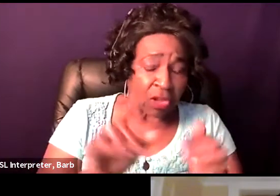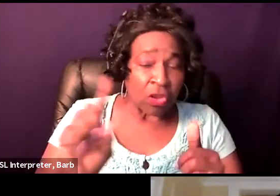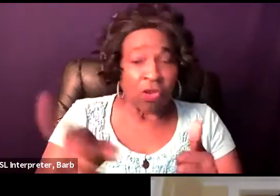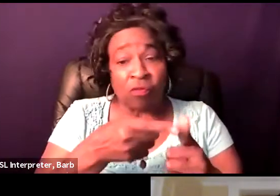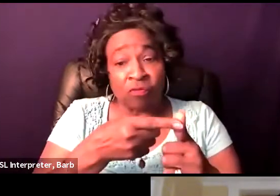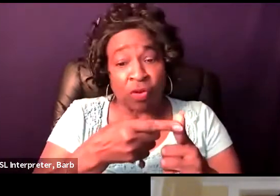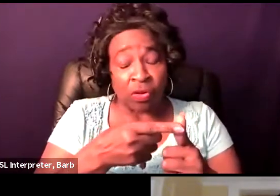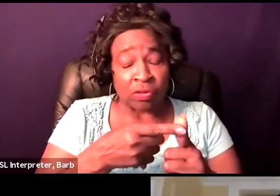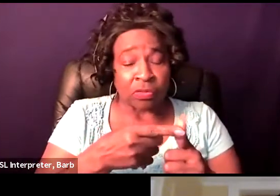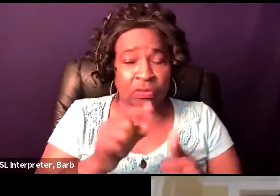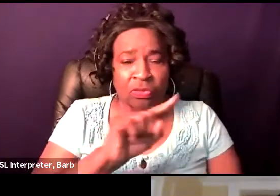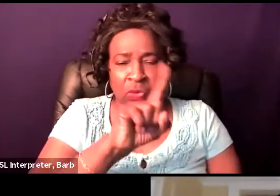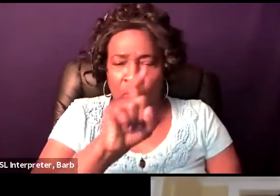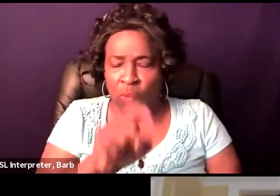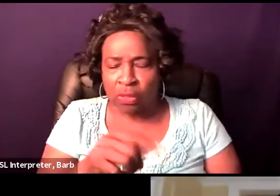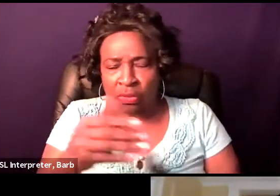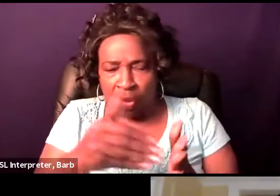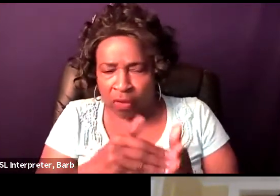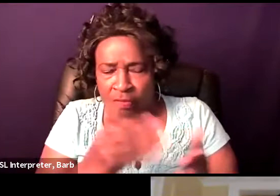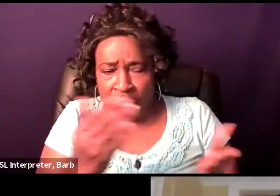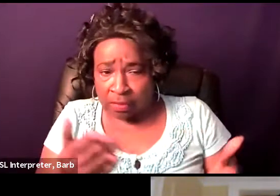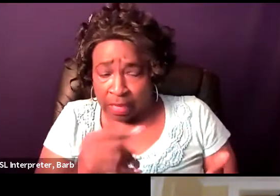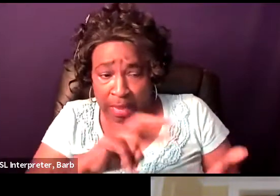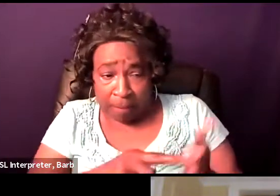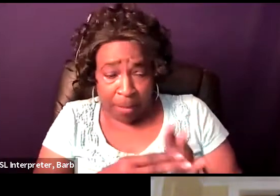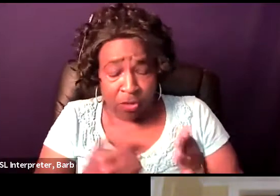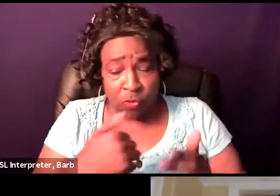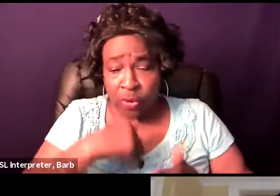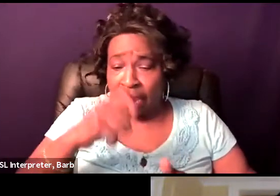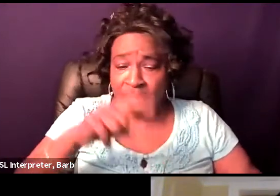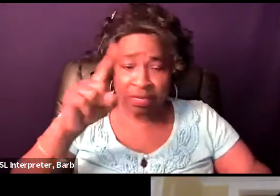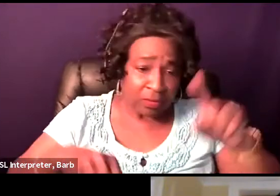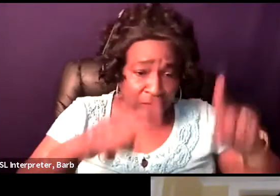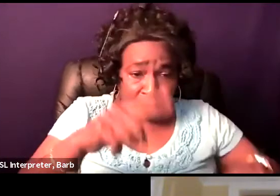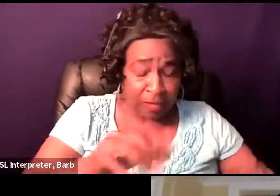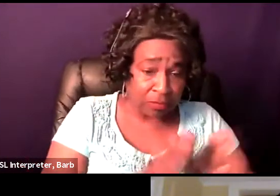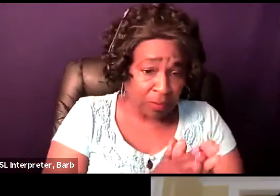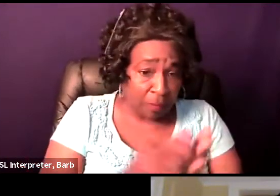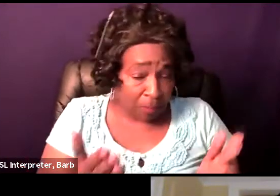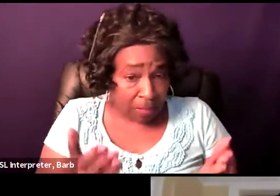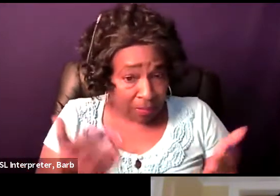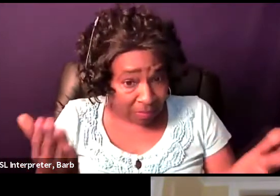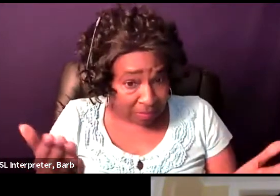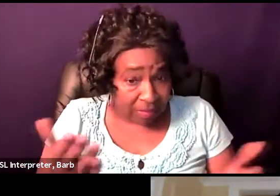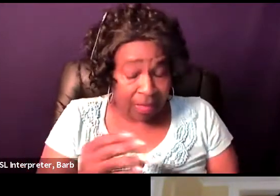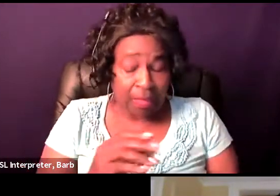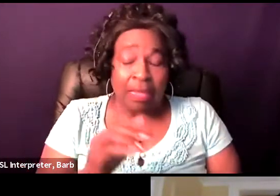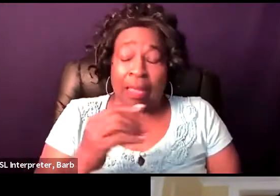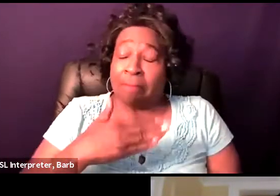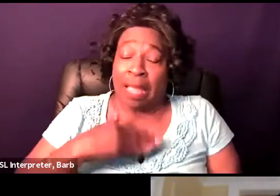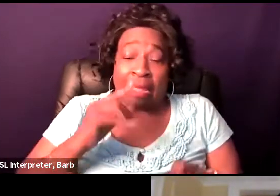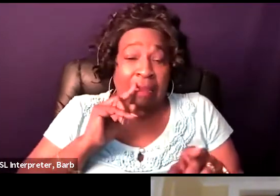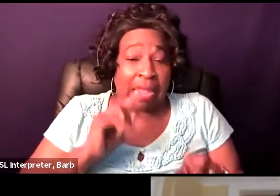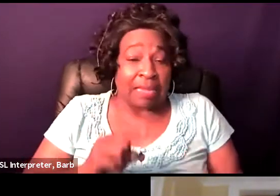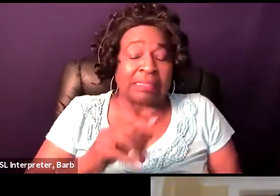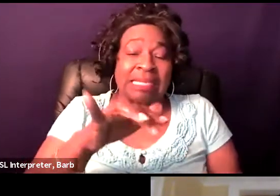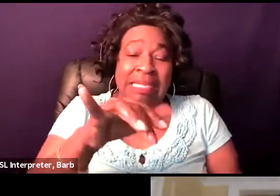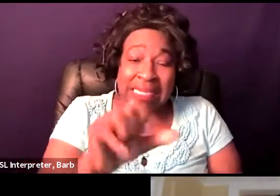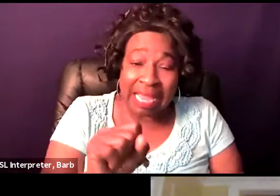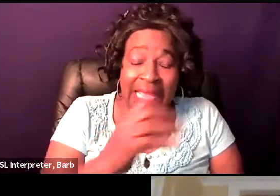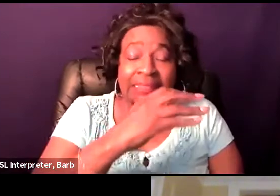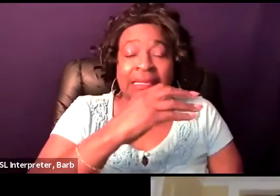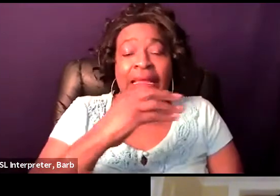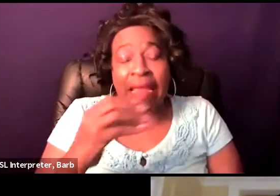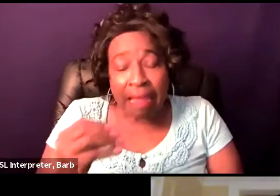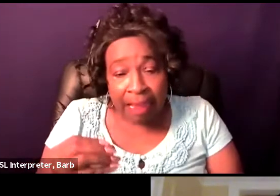often, is, so does this mean we need to diversify the tech workforce? And my answer to that is yes, and